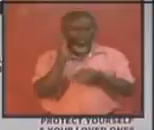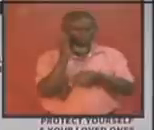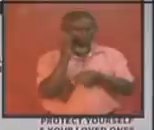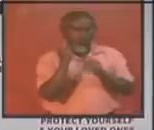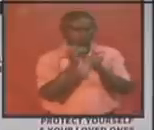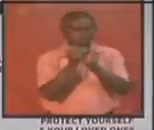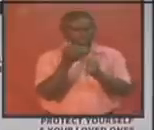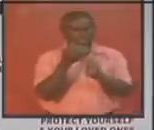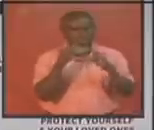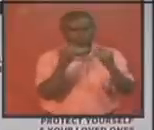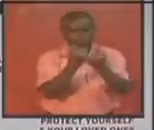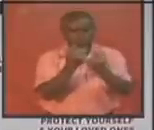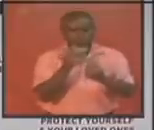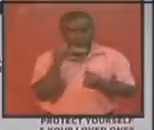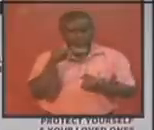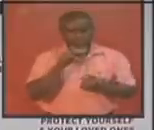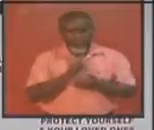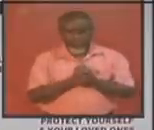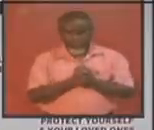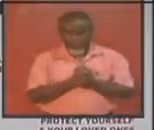Thank you.